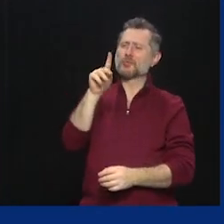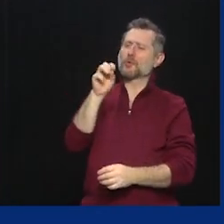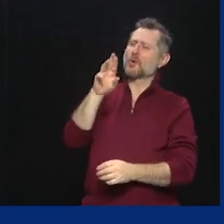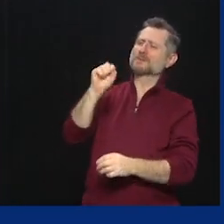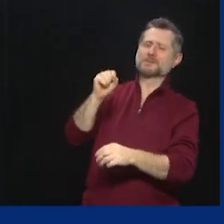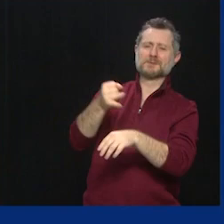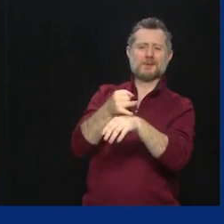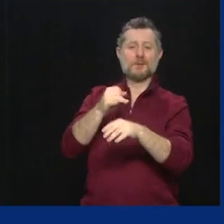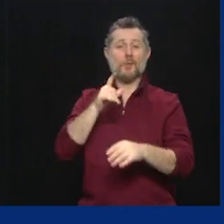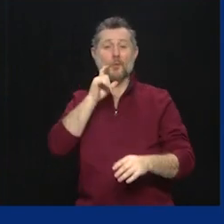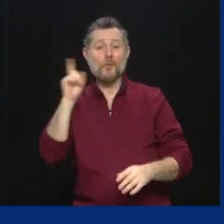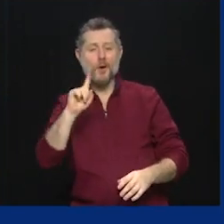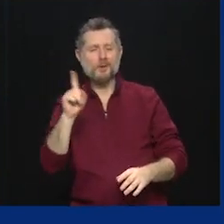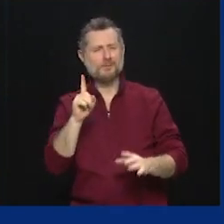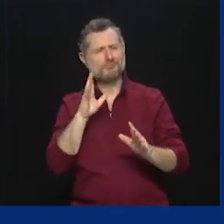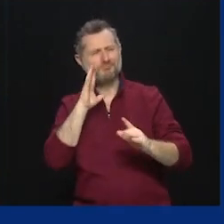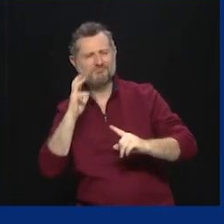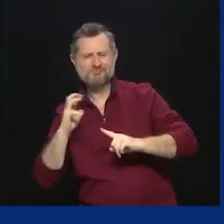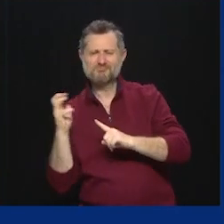sports and entertainment venue.